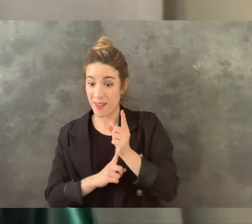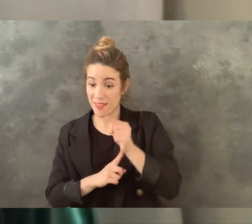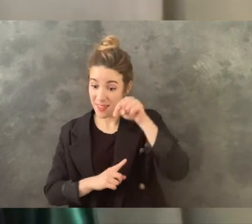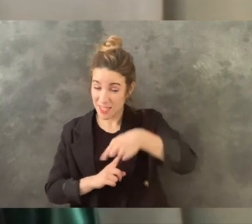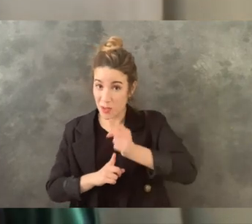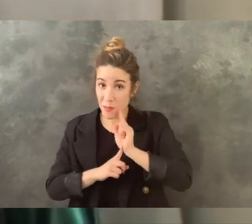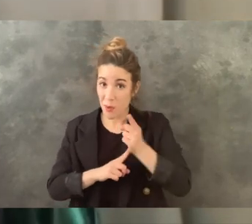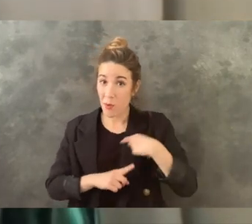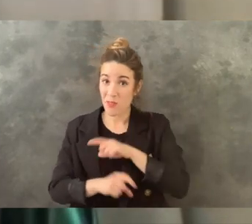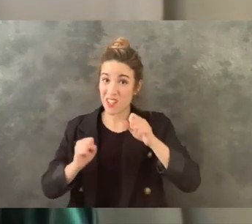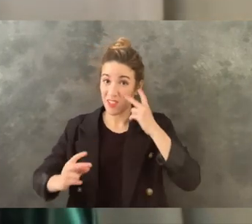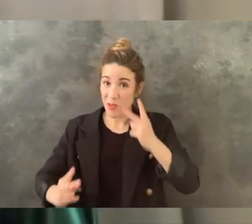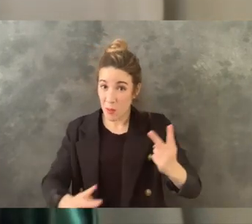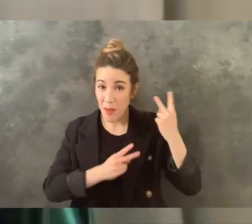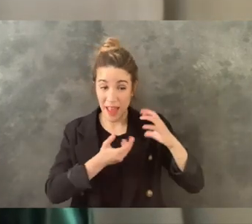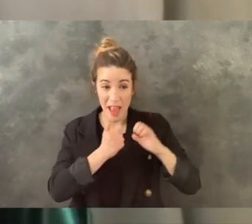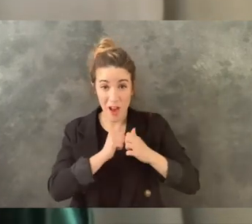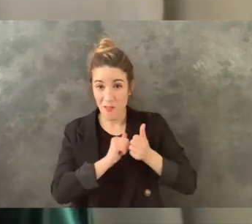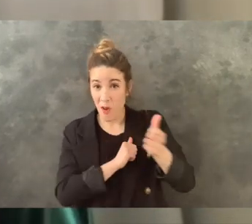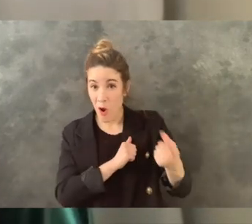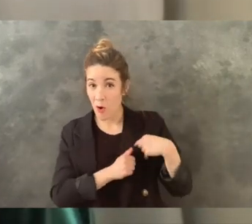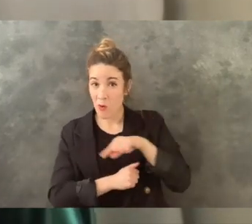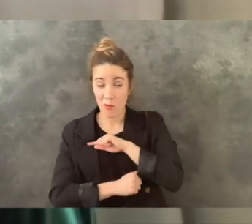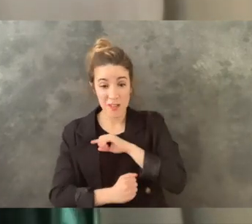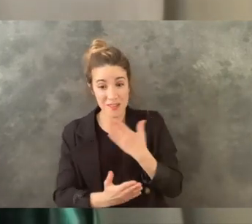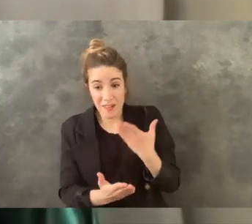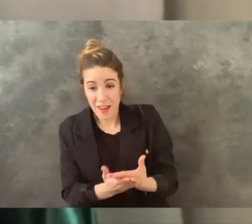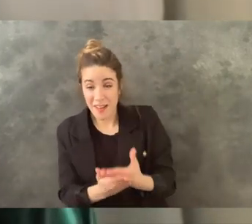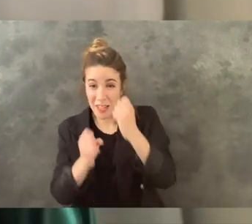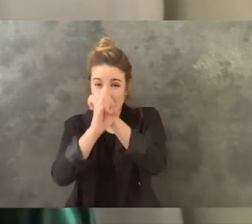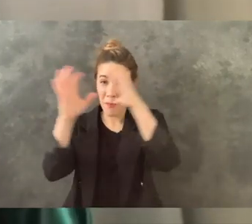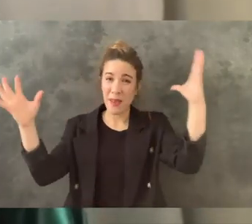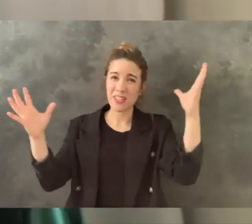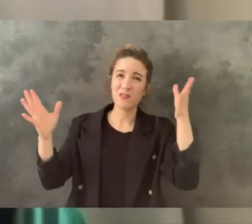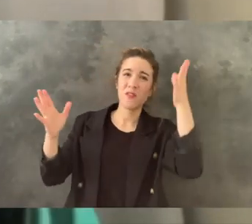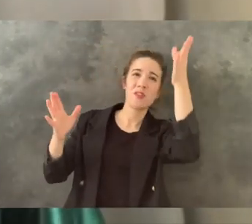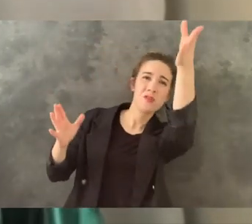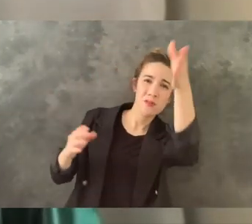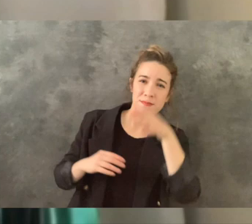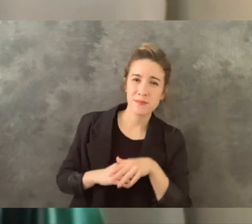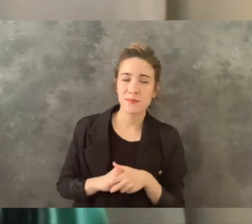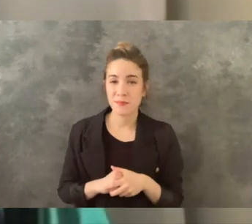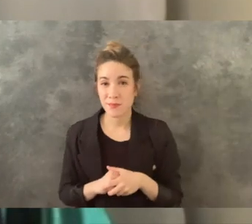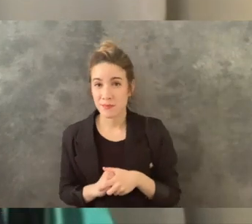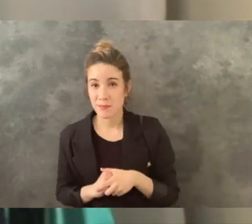This moment, we can look back at how far we've come and imagine how far we can go.